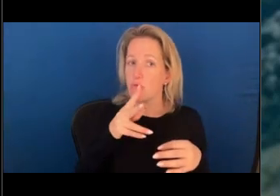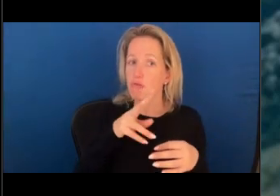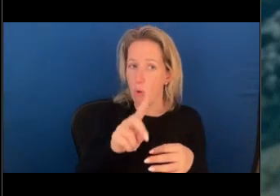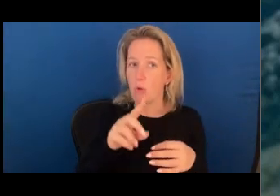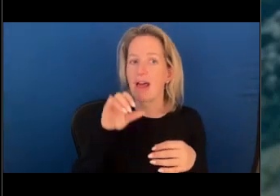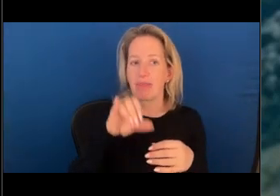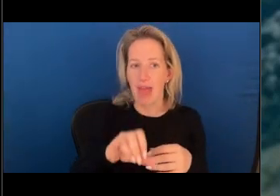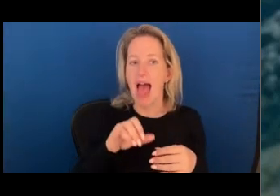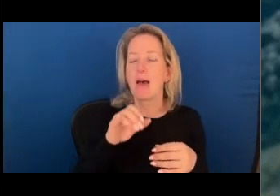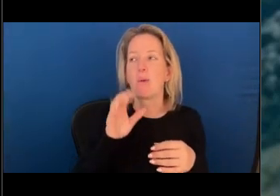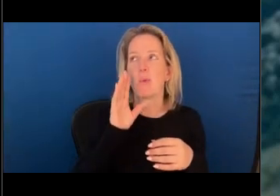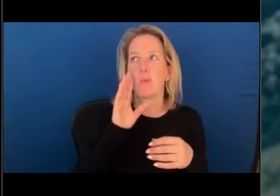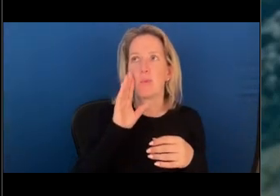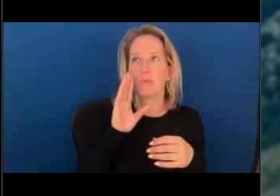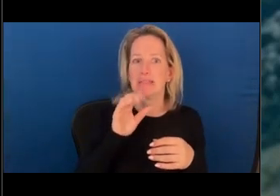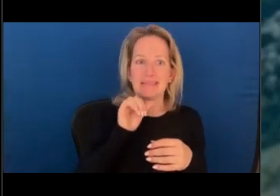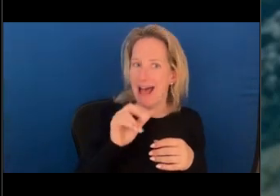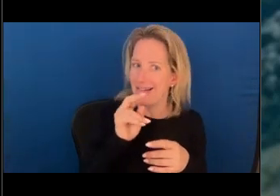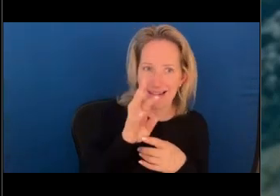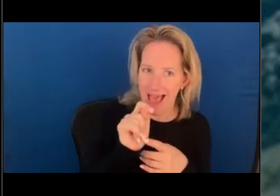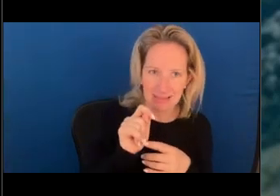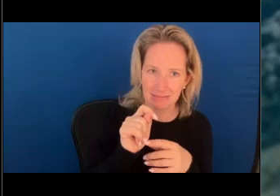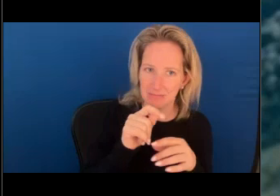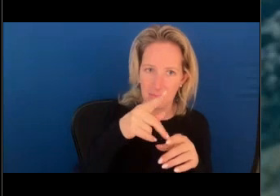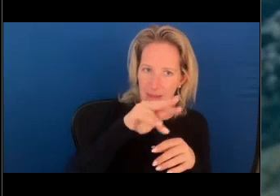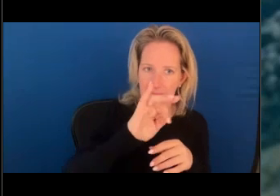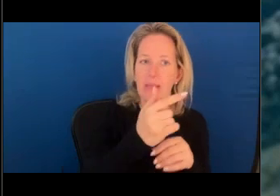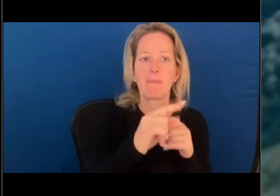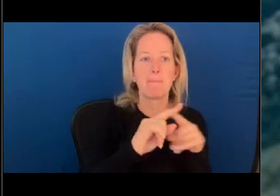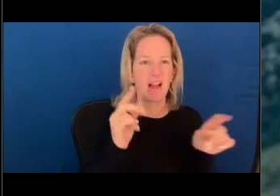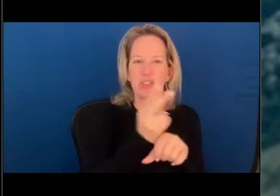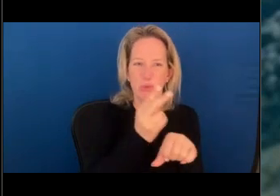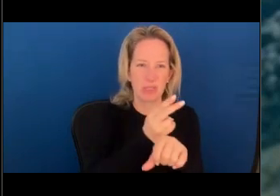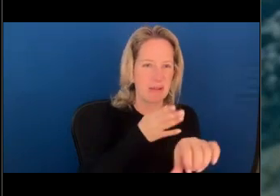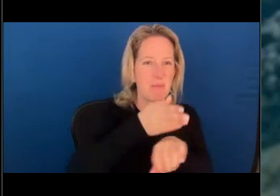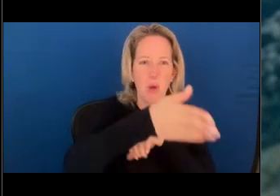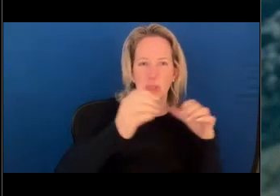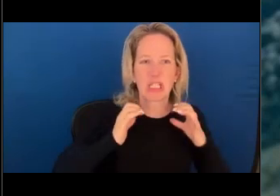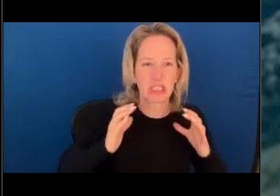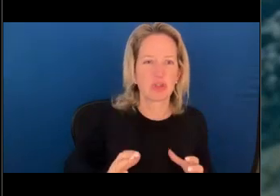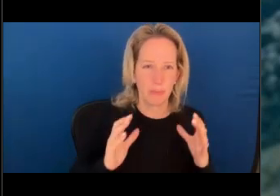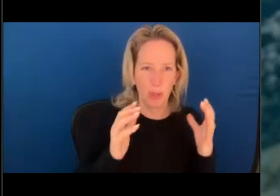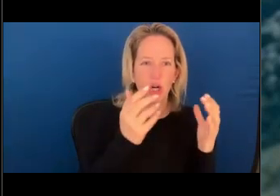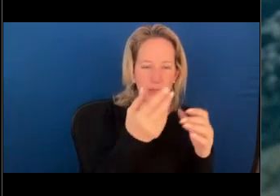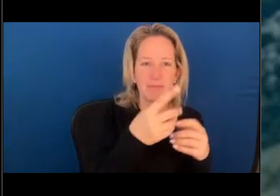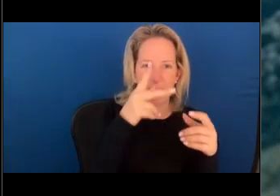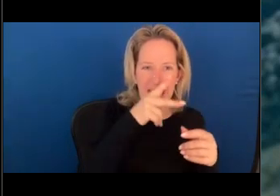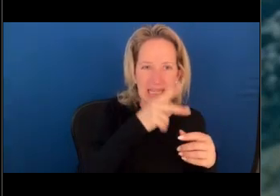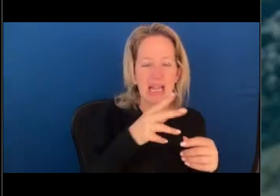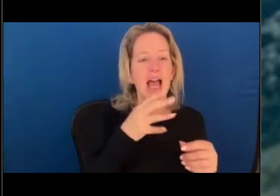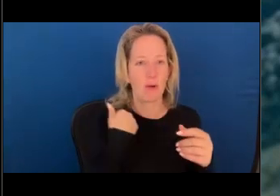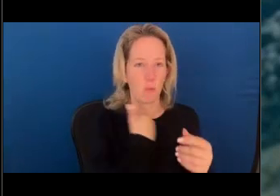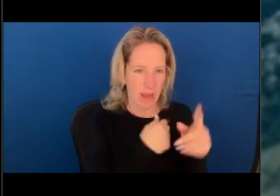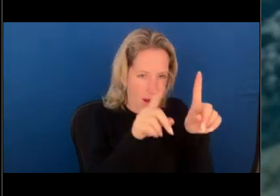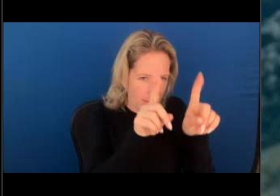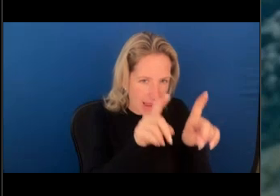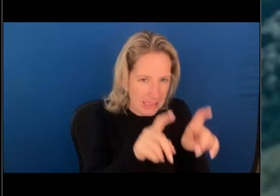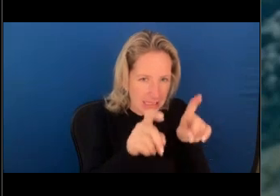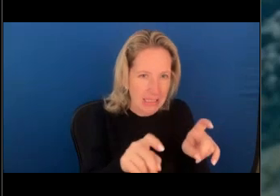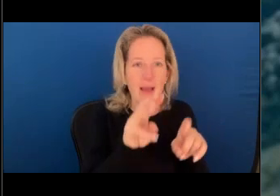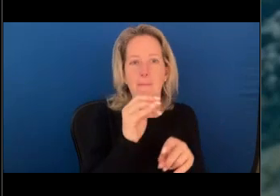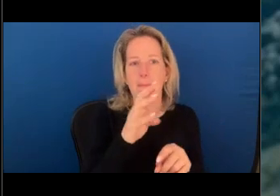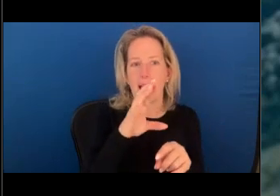post-consumer recycled gear. That was 2 or 3 years ago, and we're working on testing microplastic and additive leaching. But as I